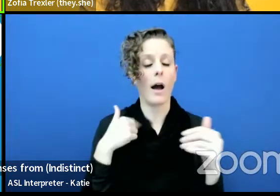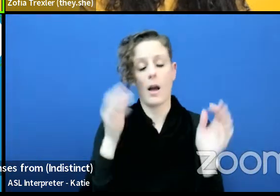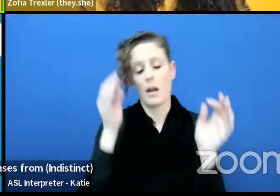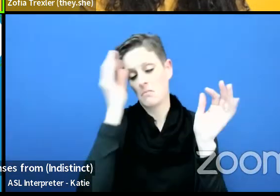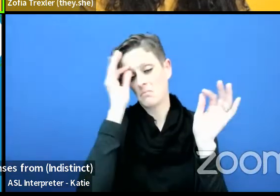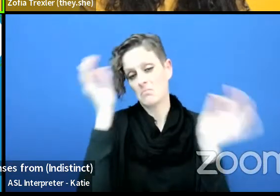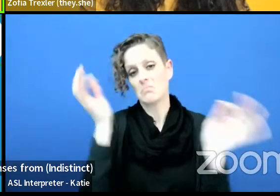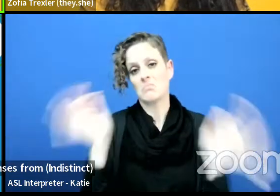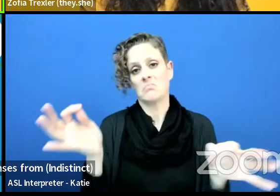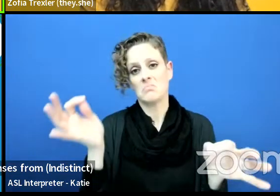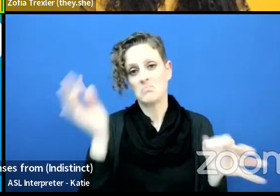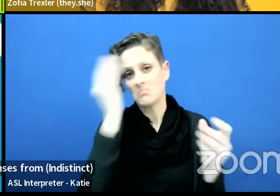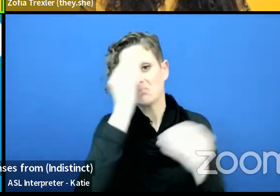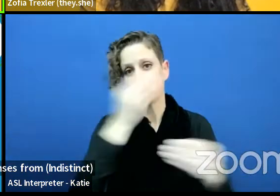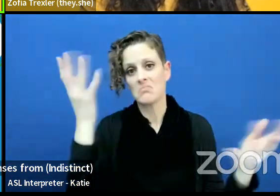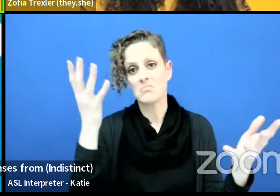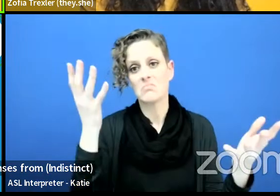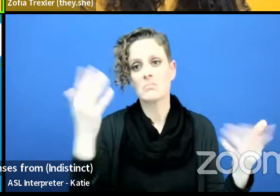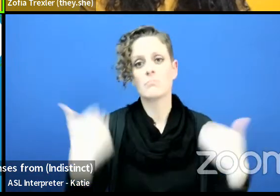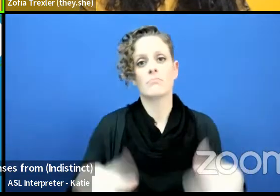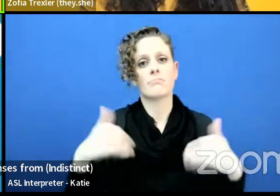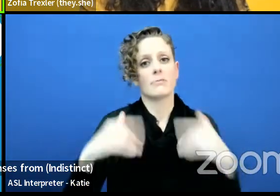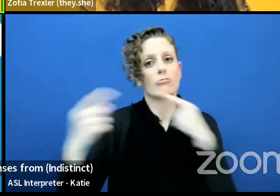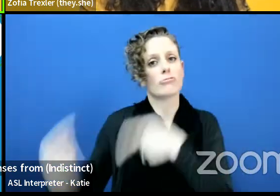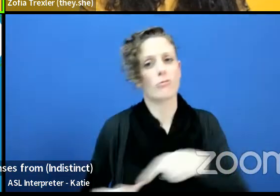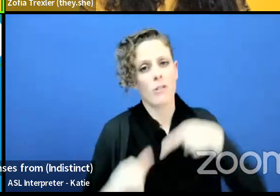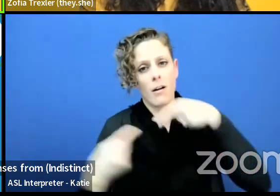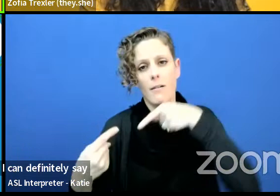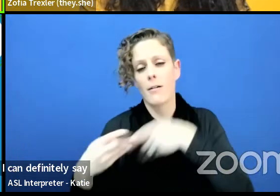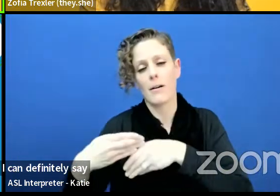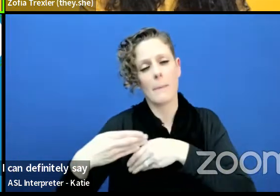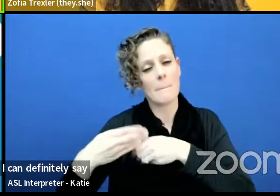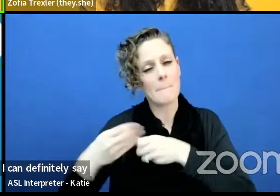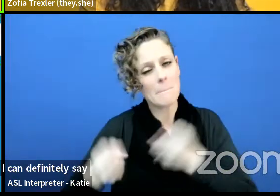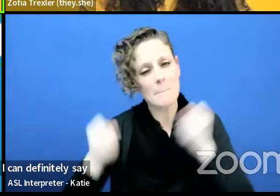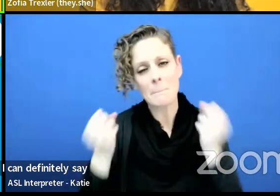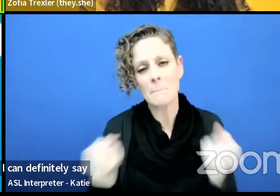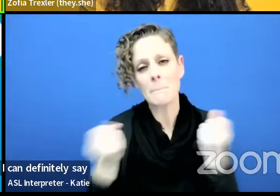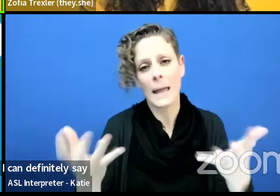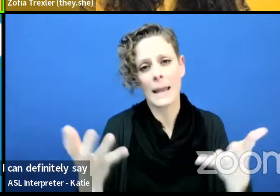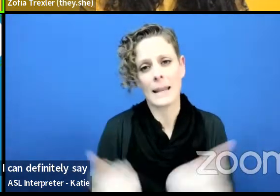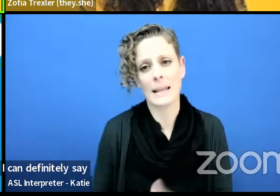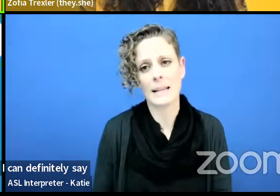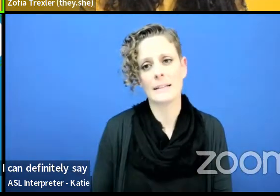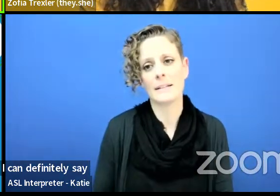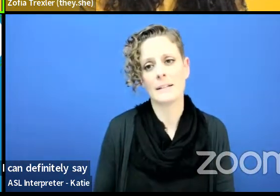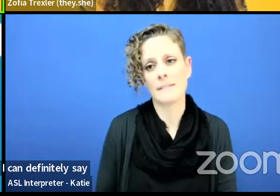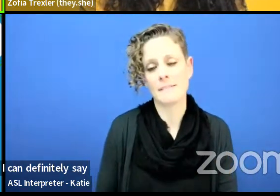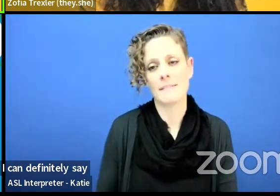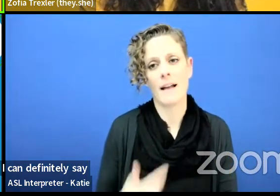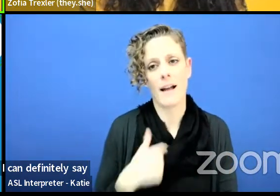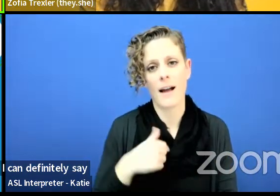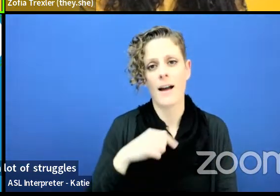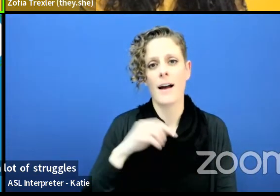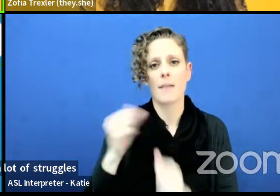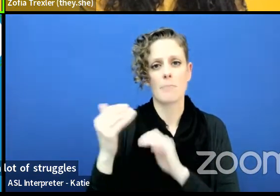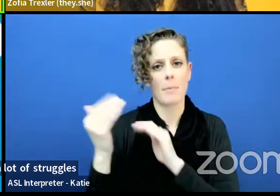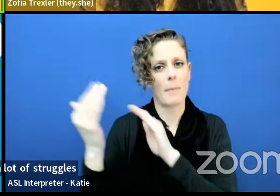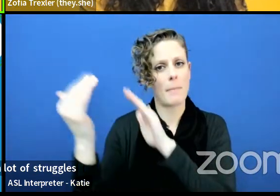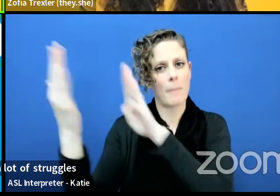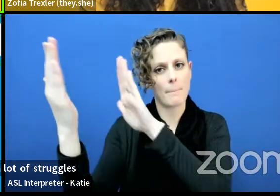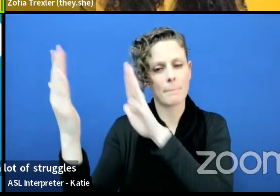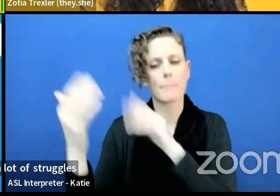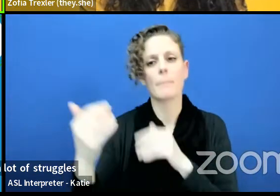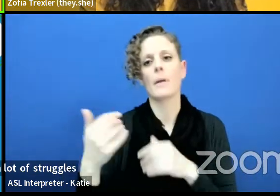been quite a lot of struggles that have been combated. I'll quickly generalize.